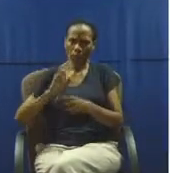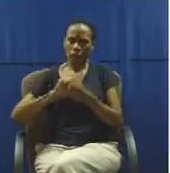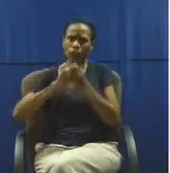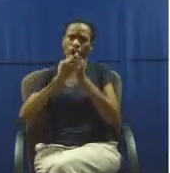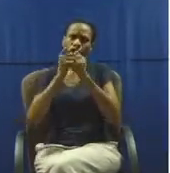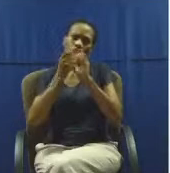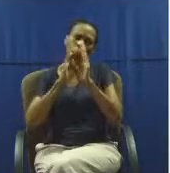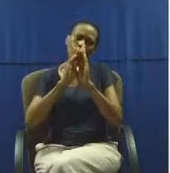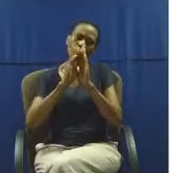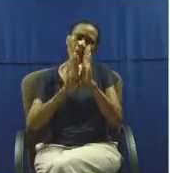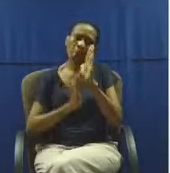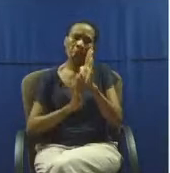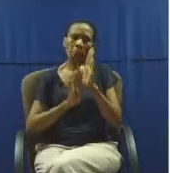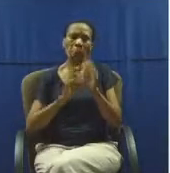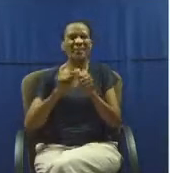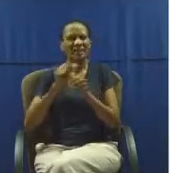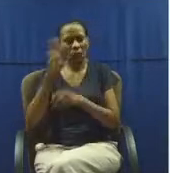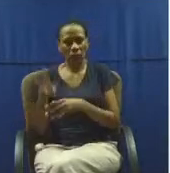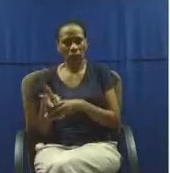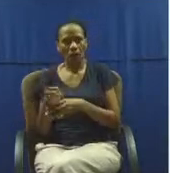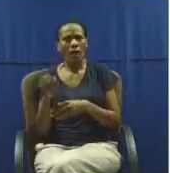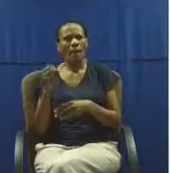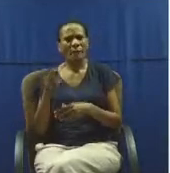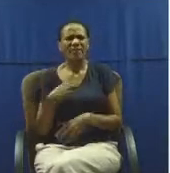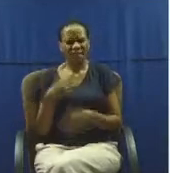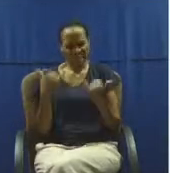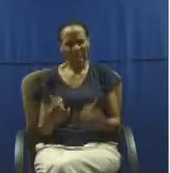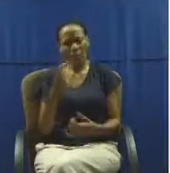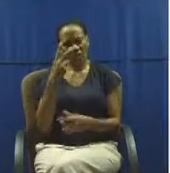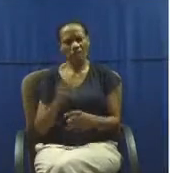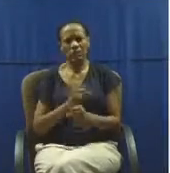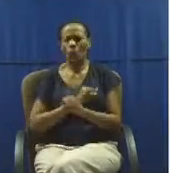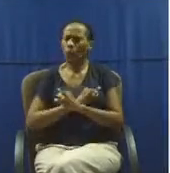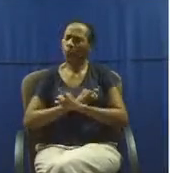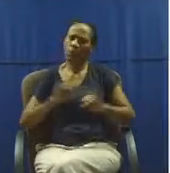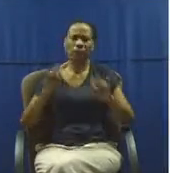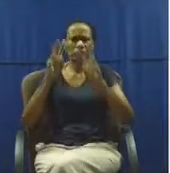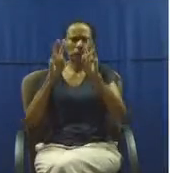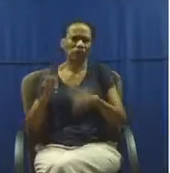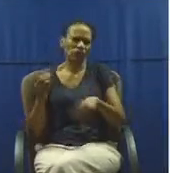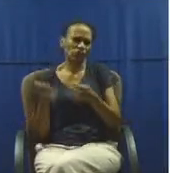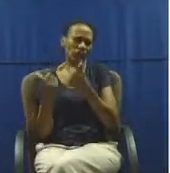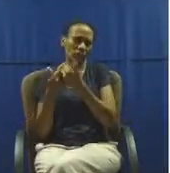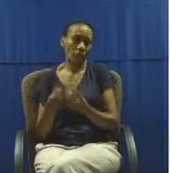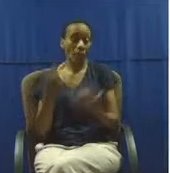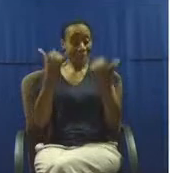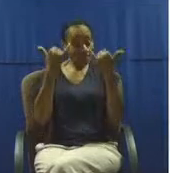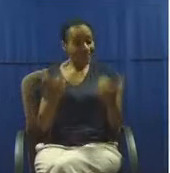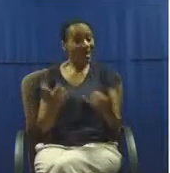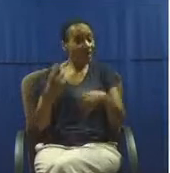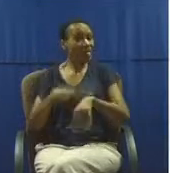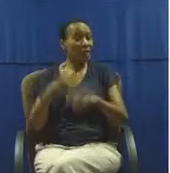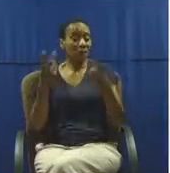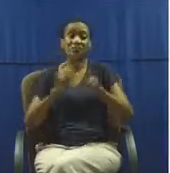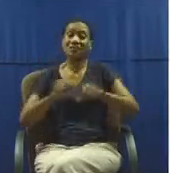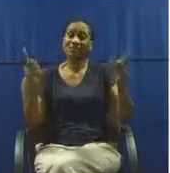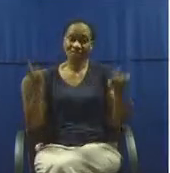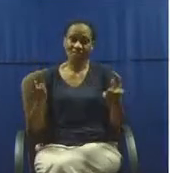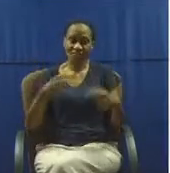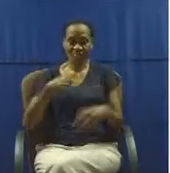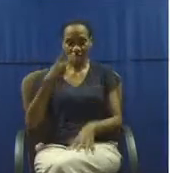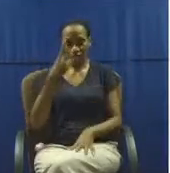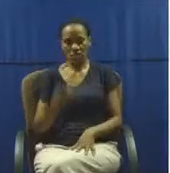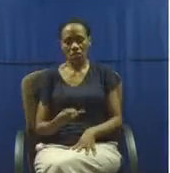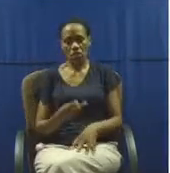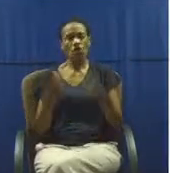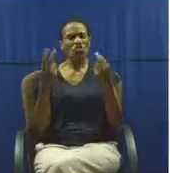worse. But at the same time, we have become a lot better in bringing in renewable energy. The sun,